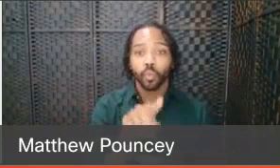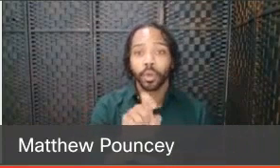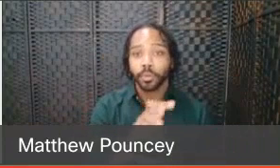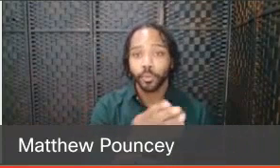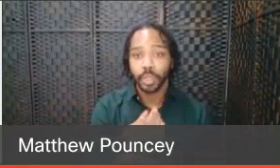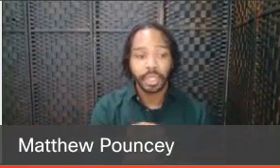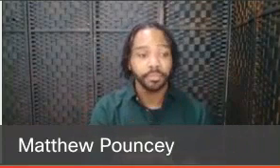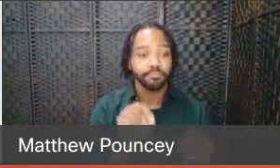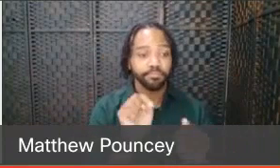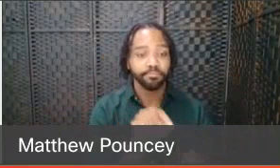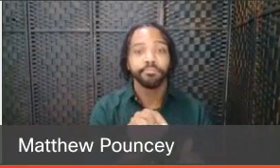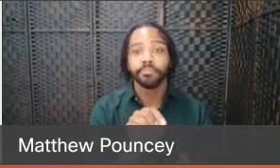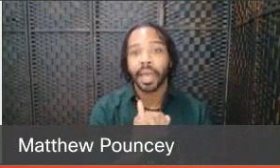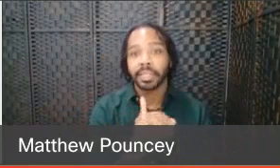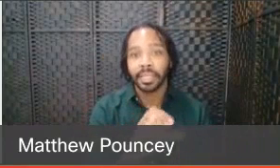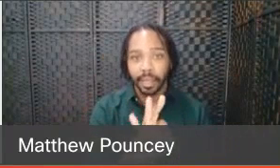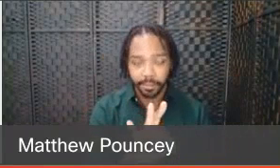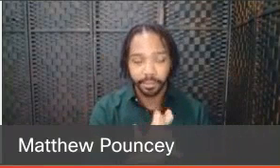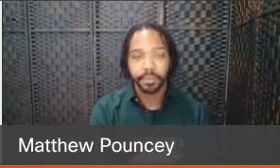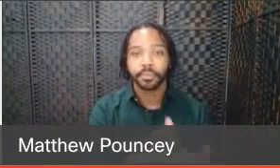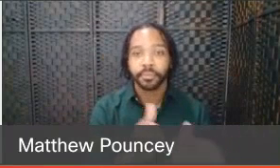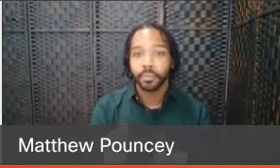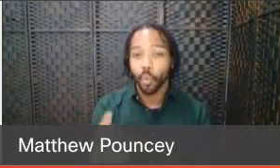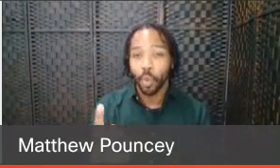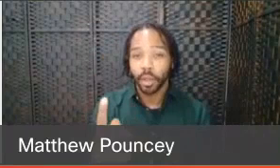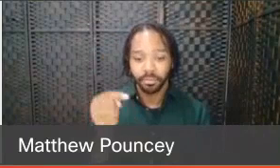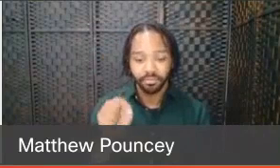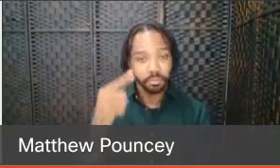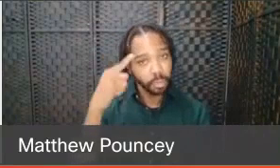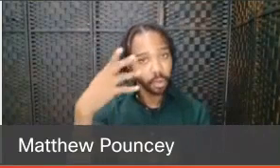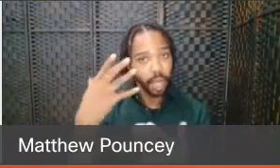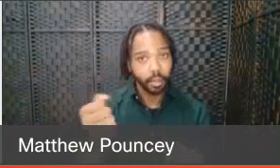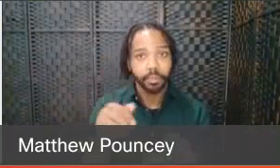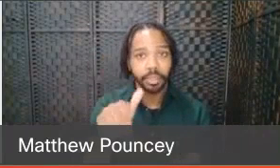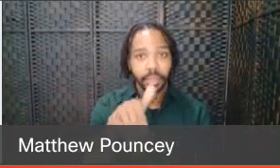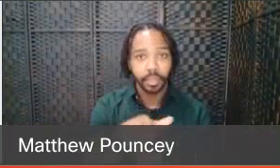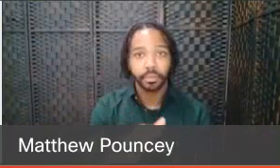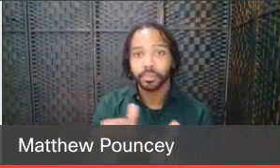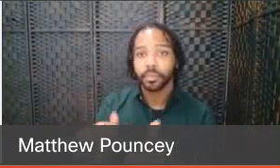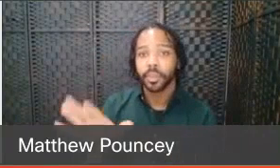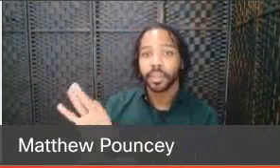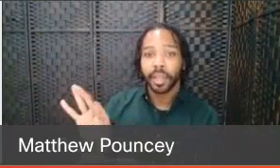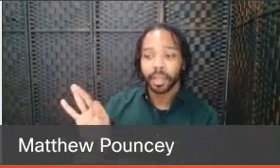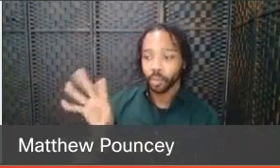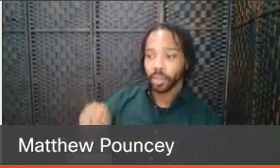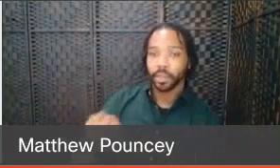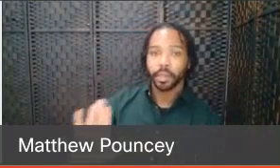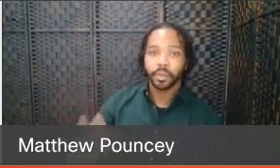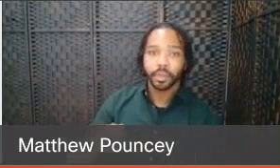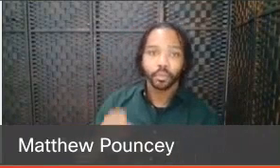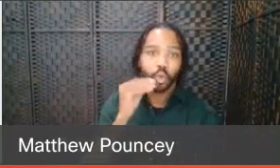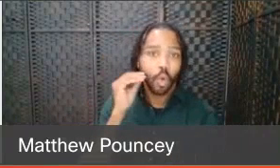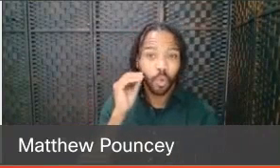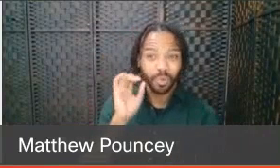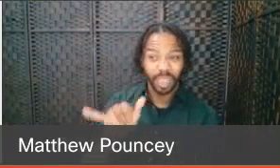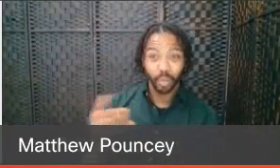114 in intermediate care facilities, 1 in a mental health facility, 59 in natural homes, which is where the person